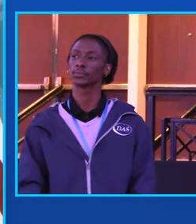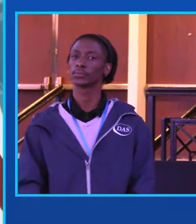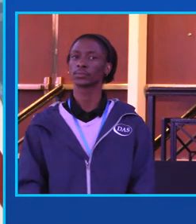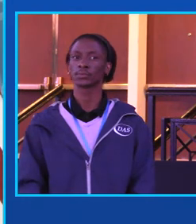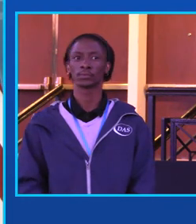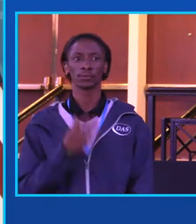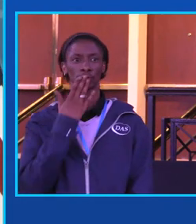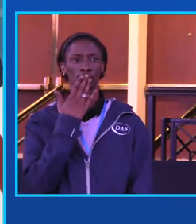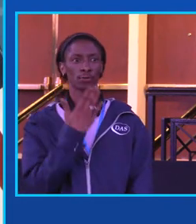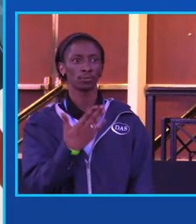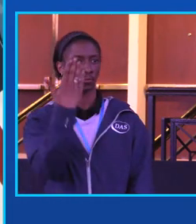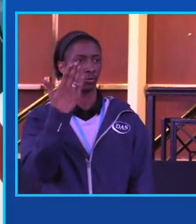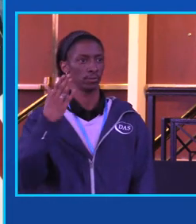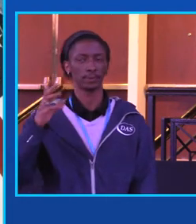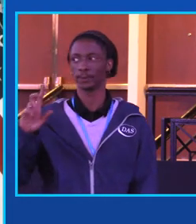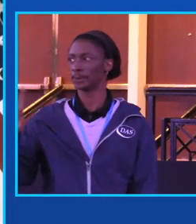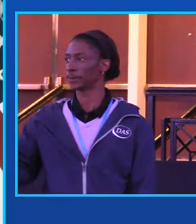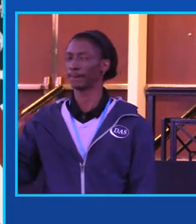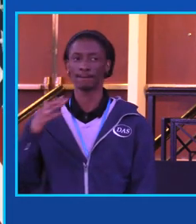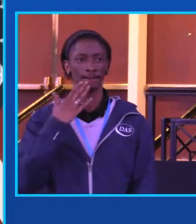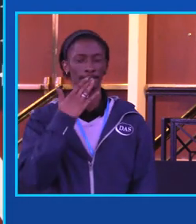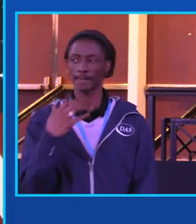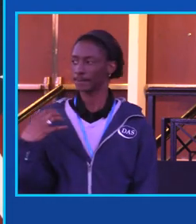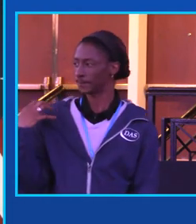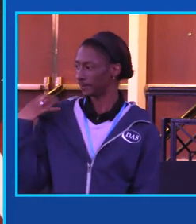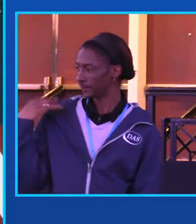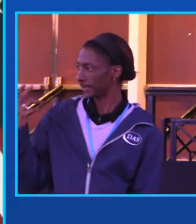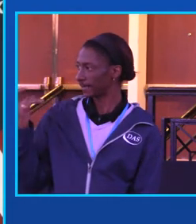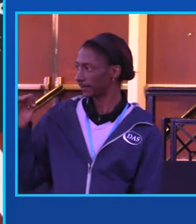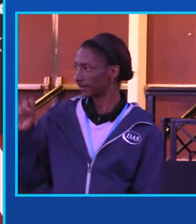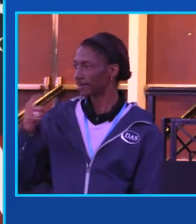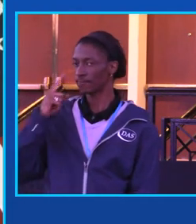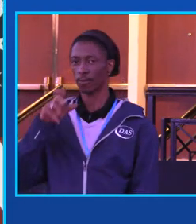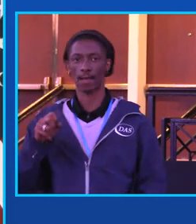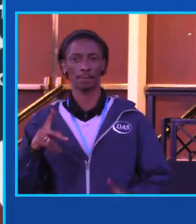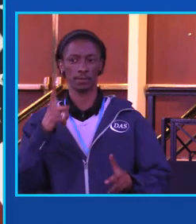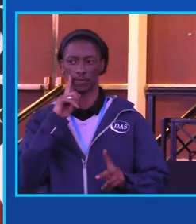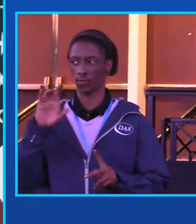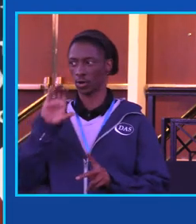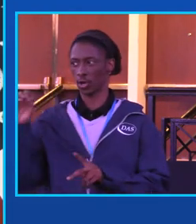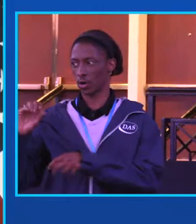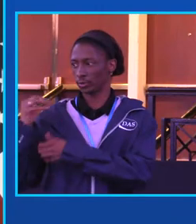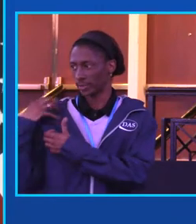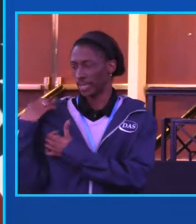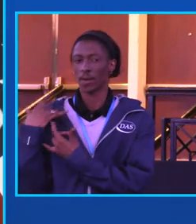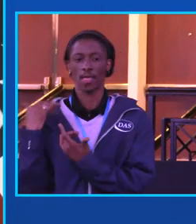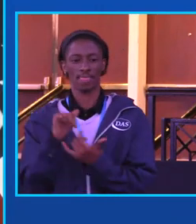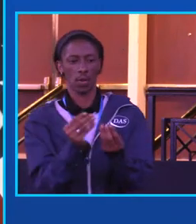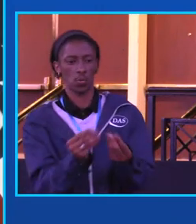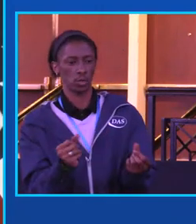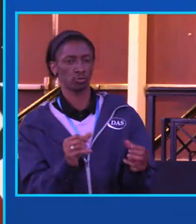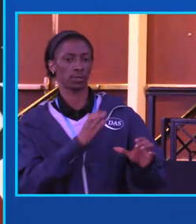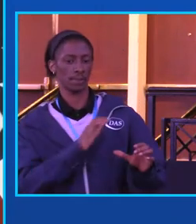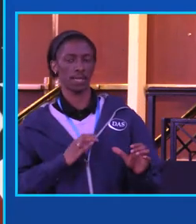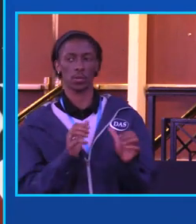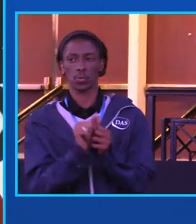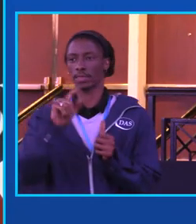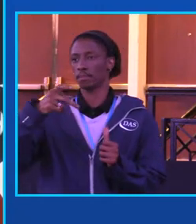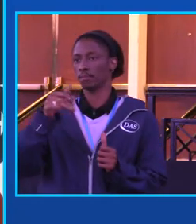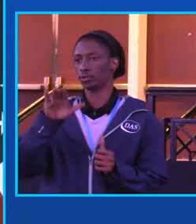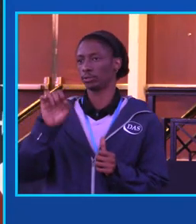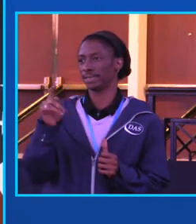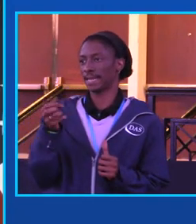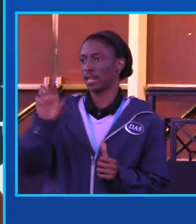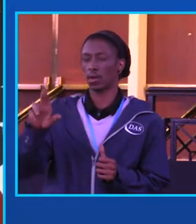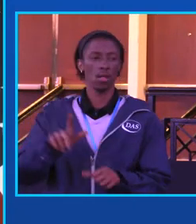Good morning, Democrats, and thank you, Chairman Harrison, for the opportunity to co-chair the Resolutions Committee with Patrice Taylor,